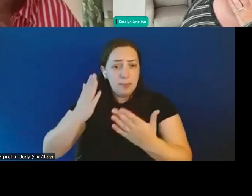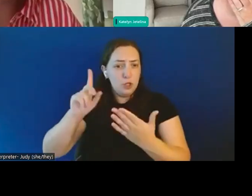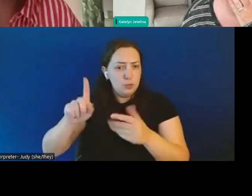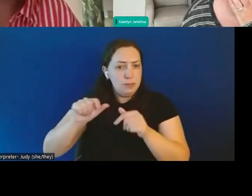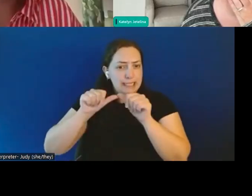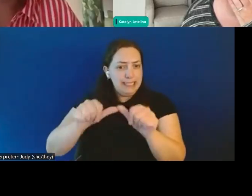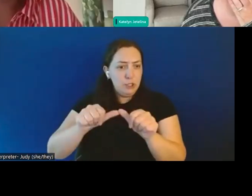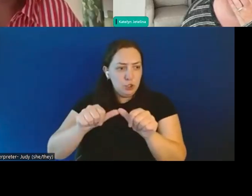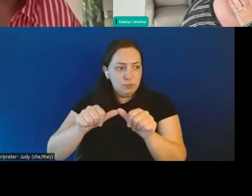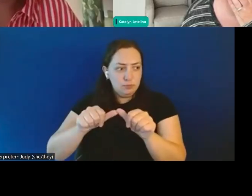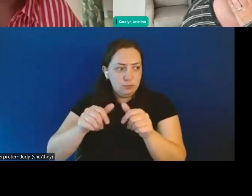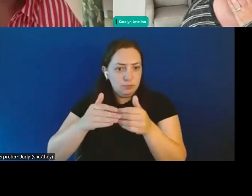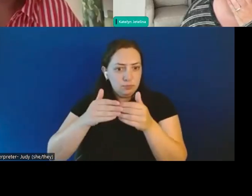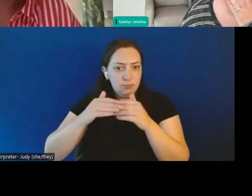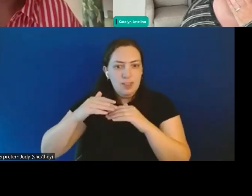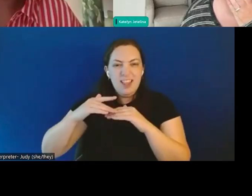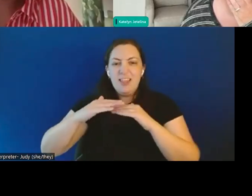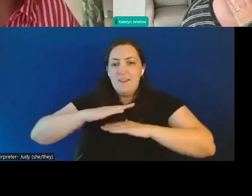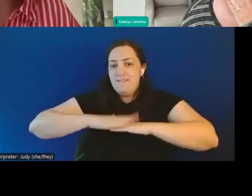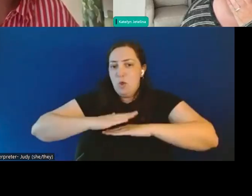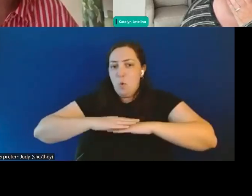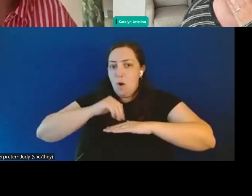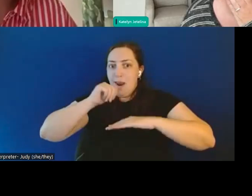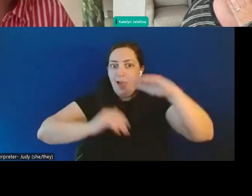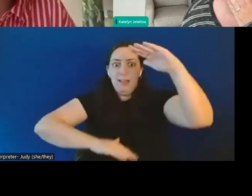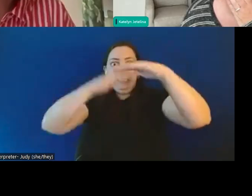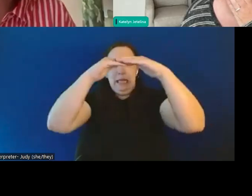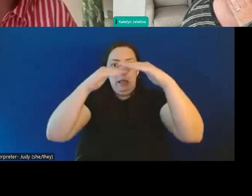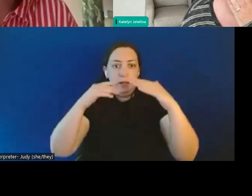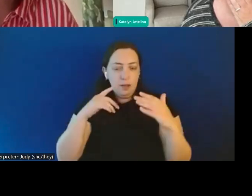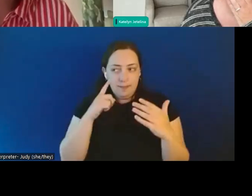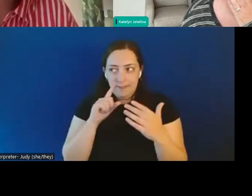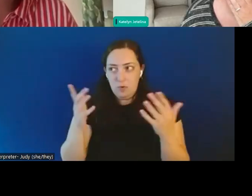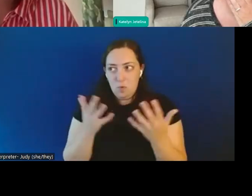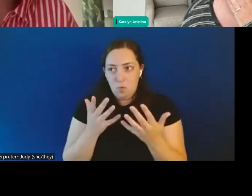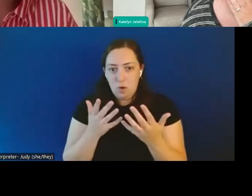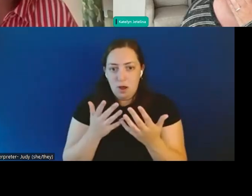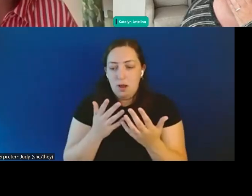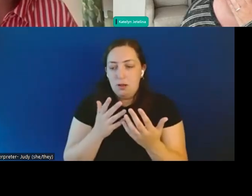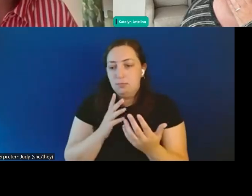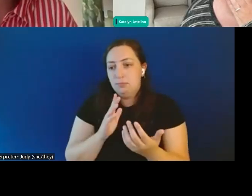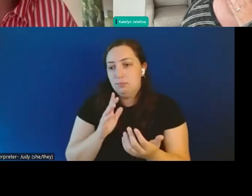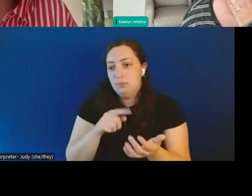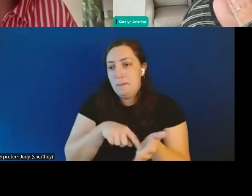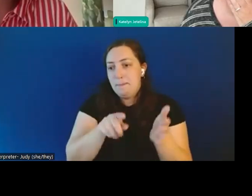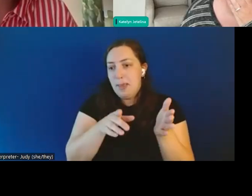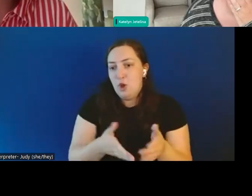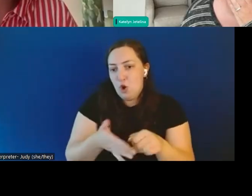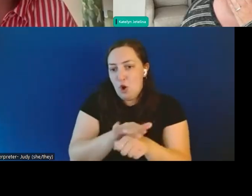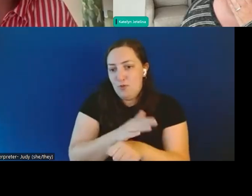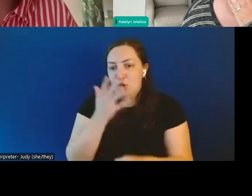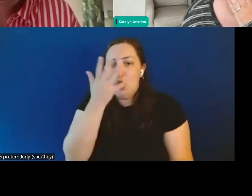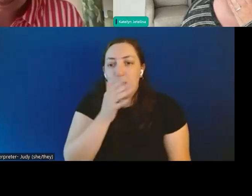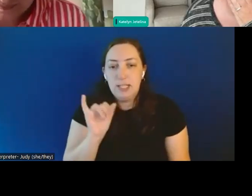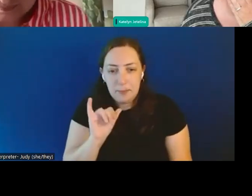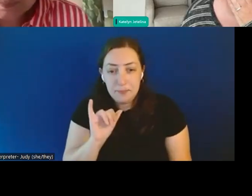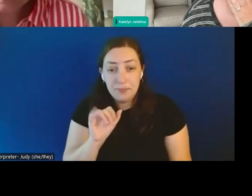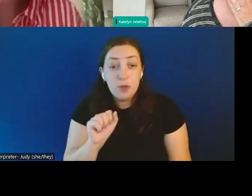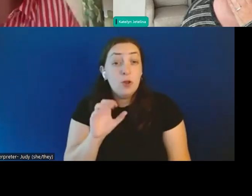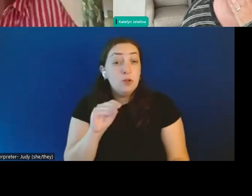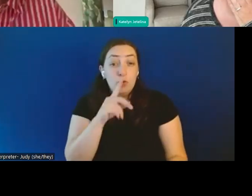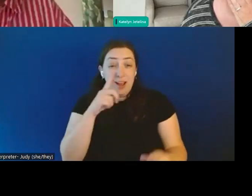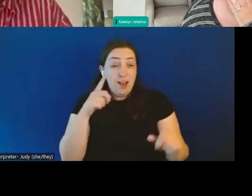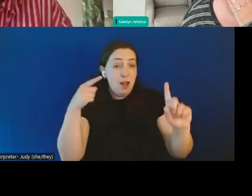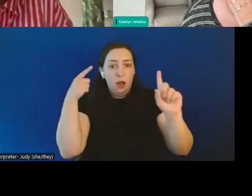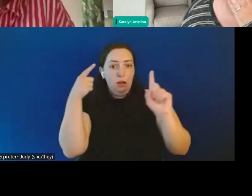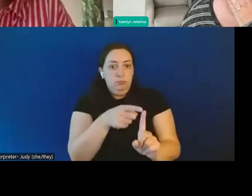considered the floor and not the ceiling with respect to what payer coverage looks like. Let me just composite all of that to